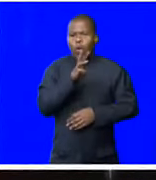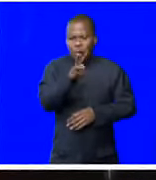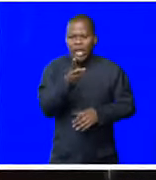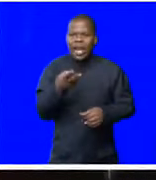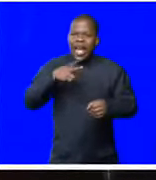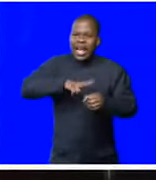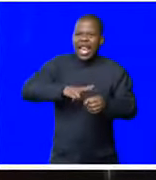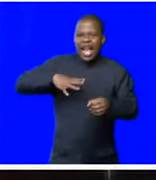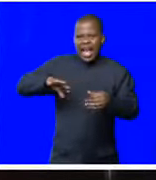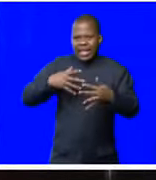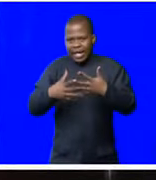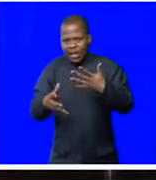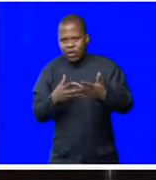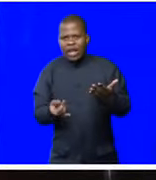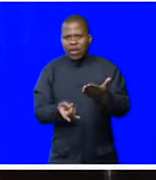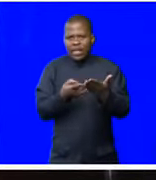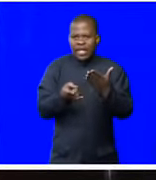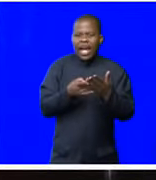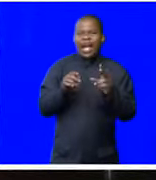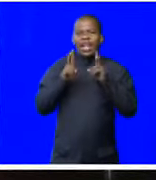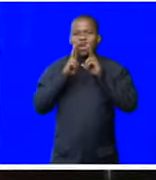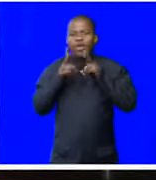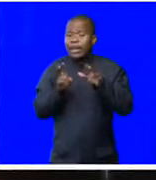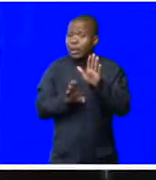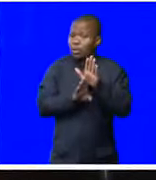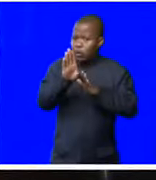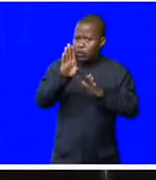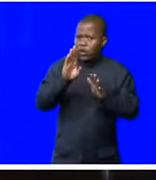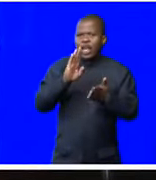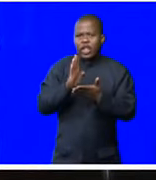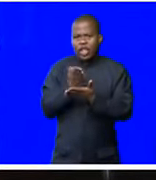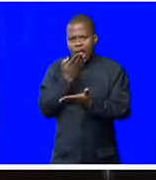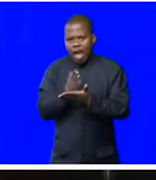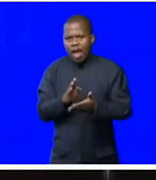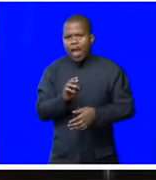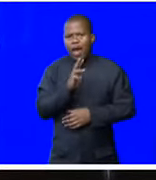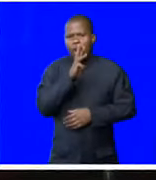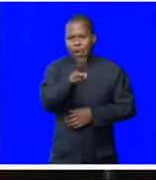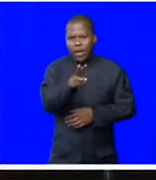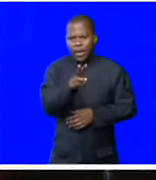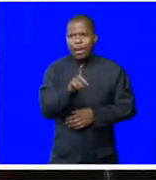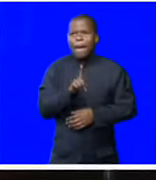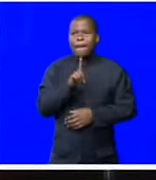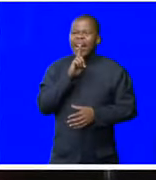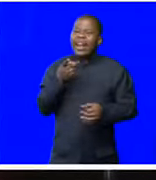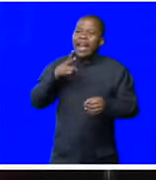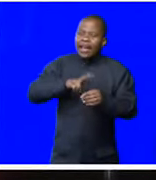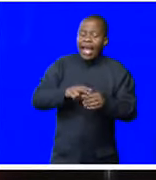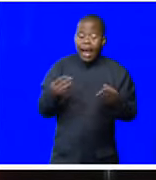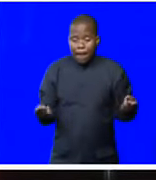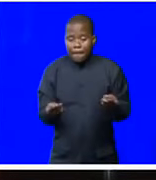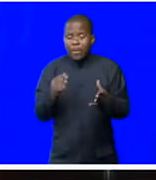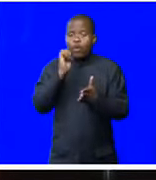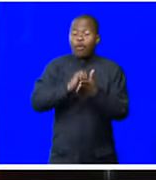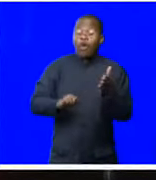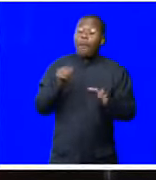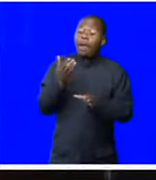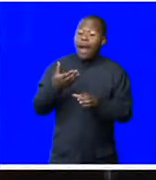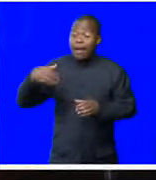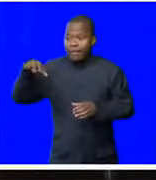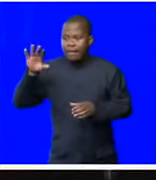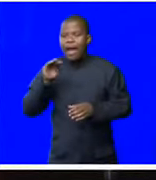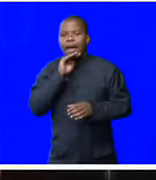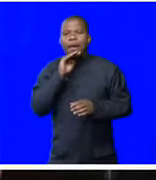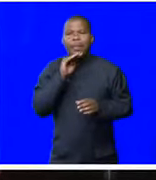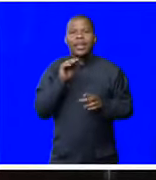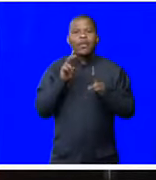promote the three countries as a block, not only to our local markets, because the domestic market will